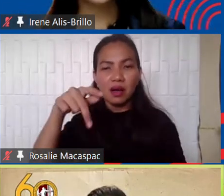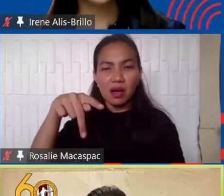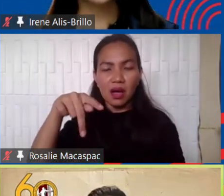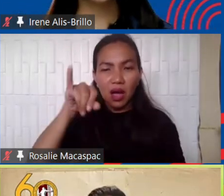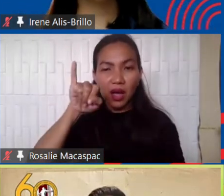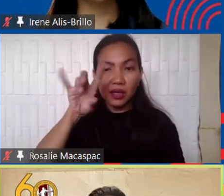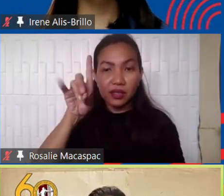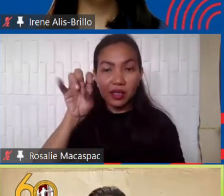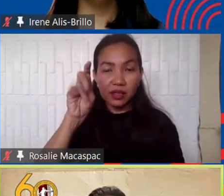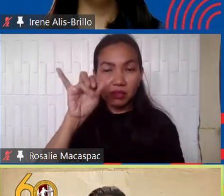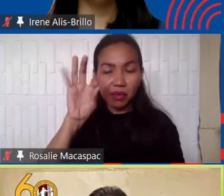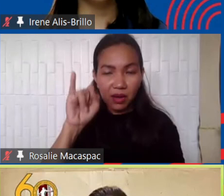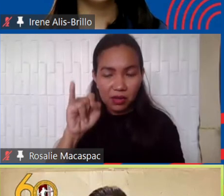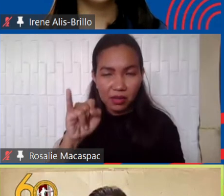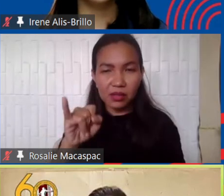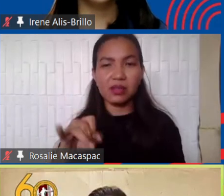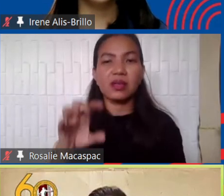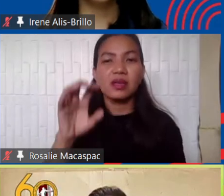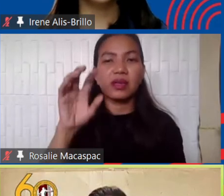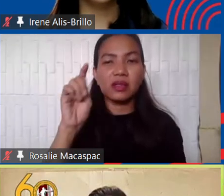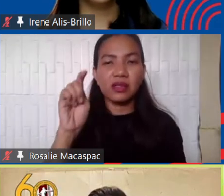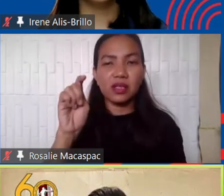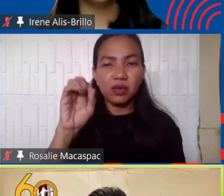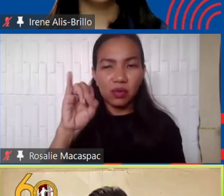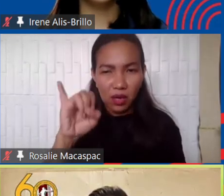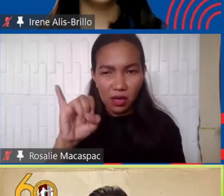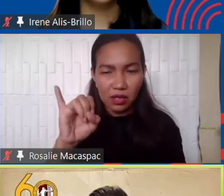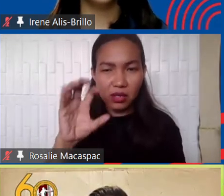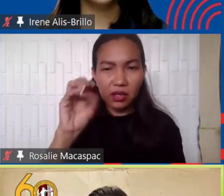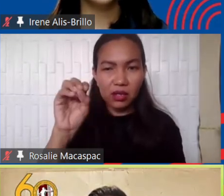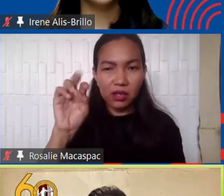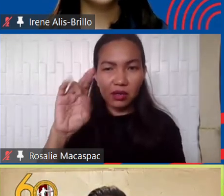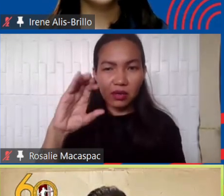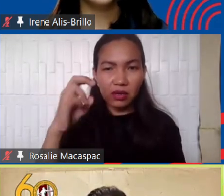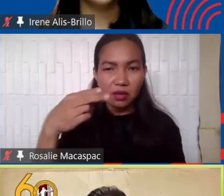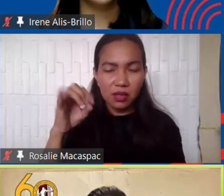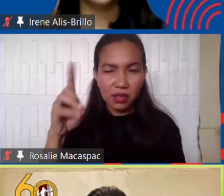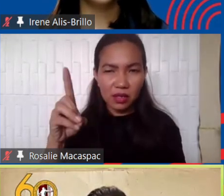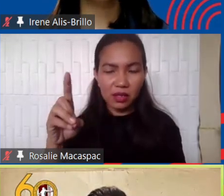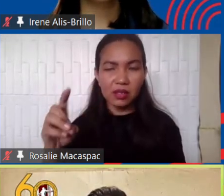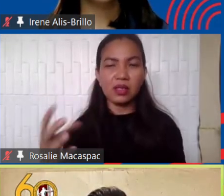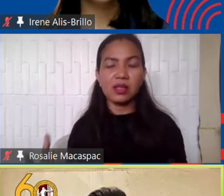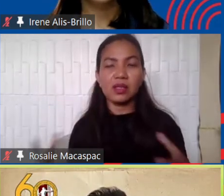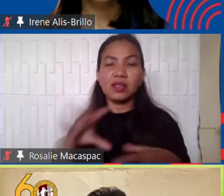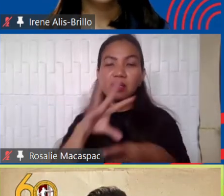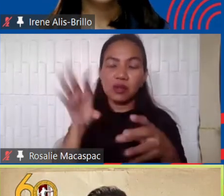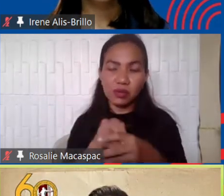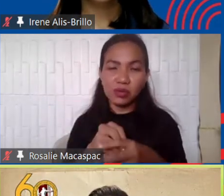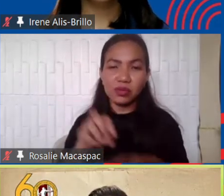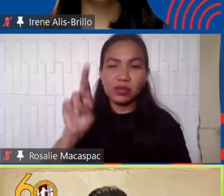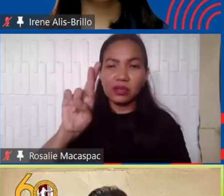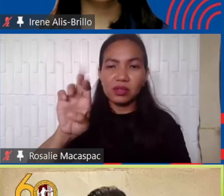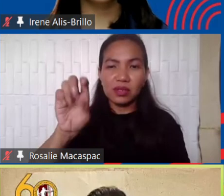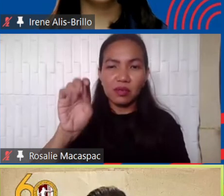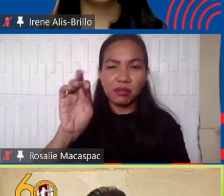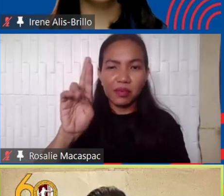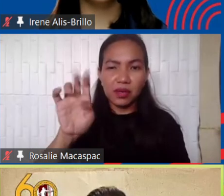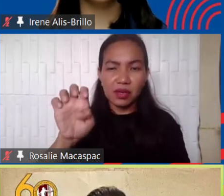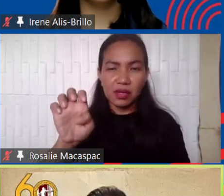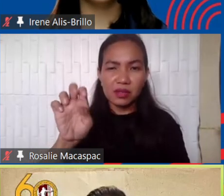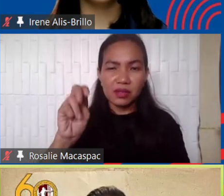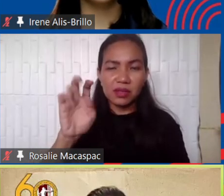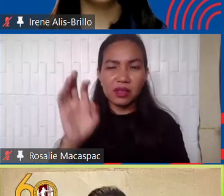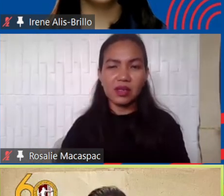DOI, ORCID, and also you also need to integrate reference software like